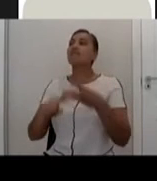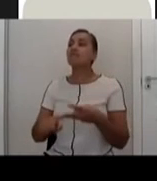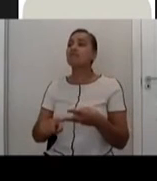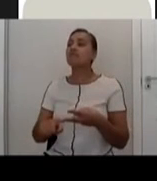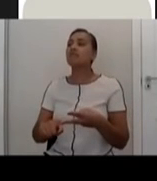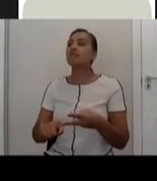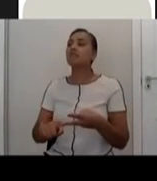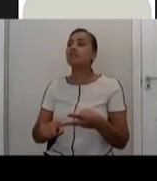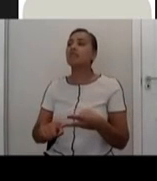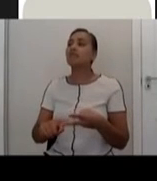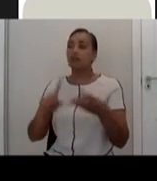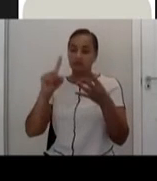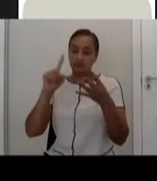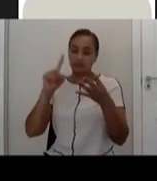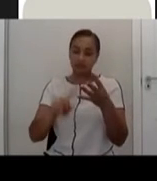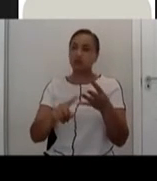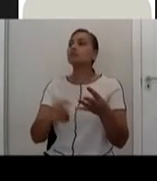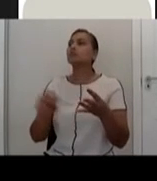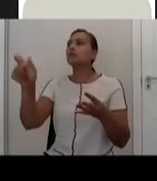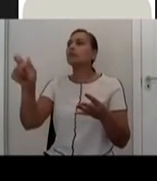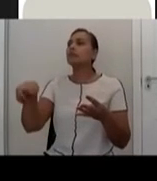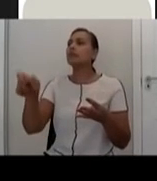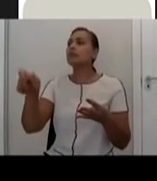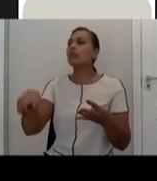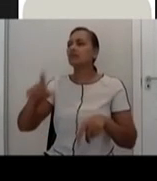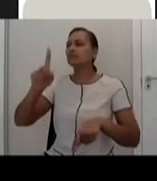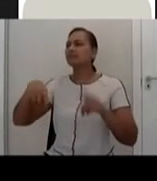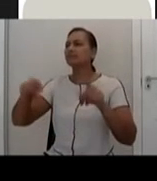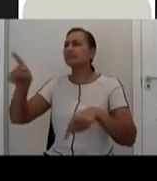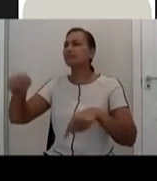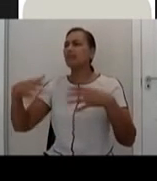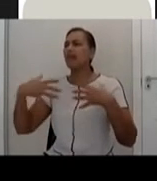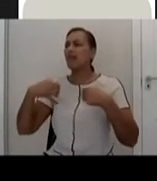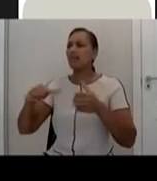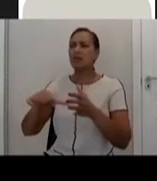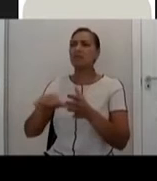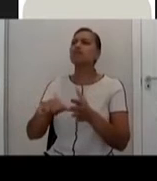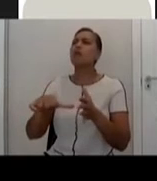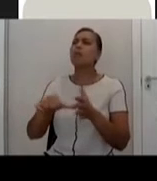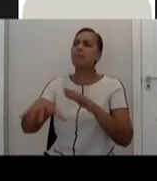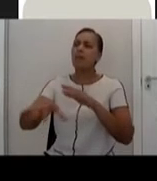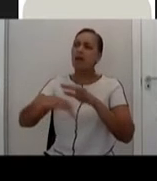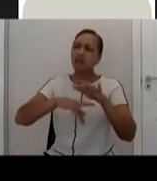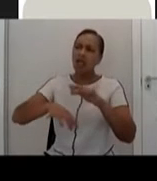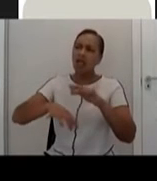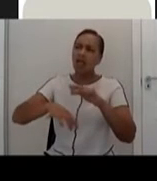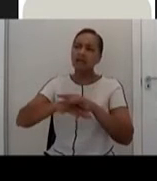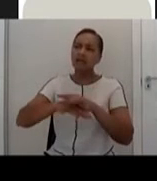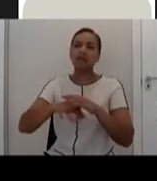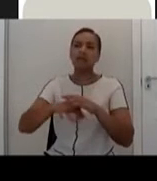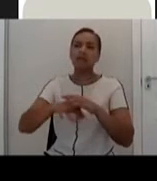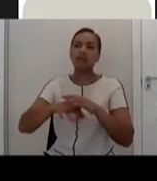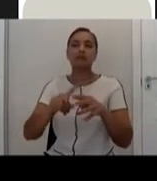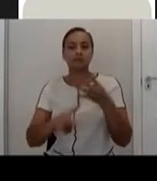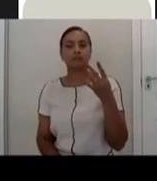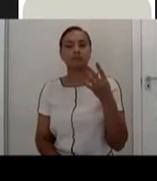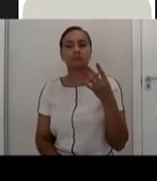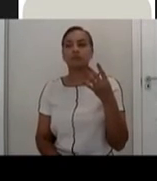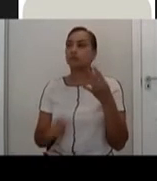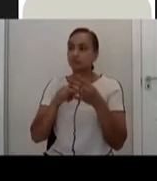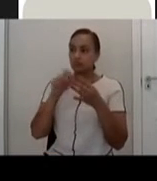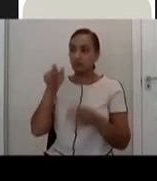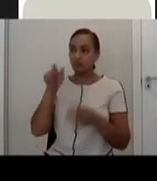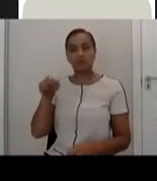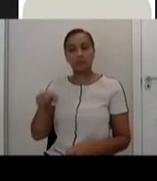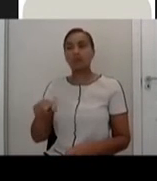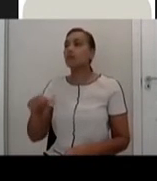range of people who have various underlying health conditions. And so all of those people will